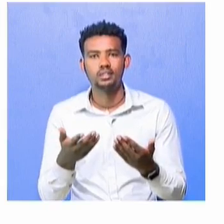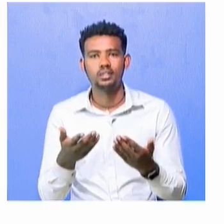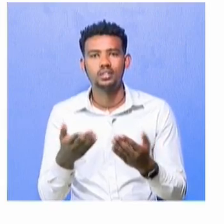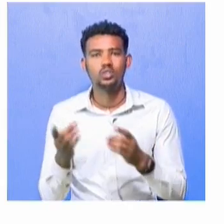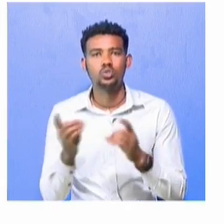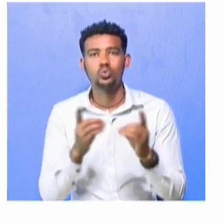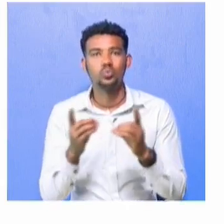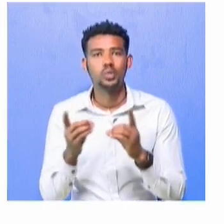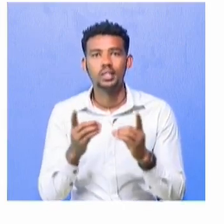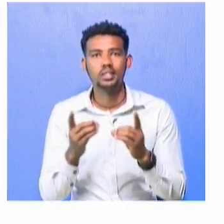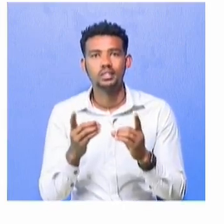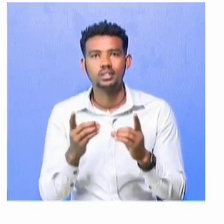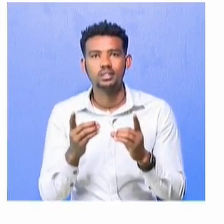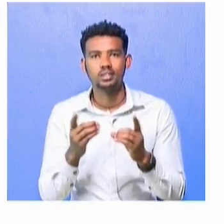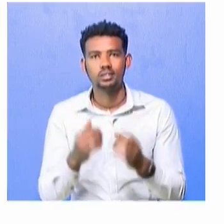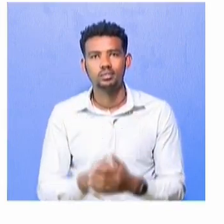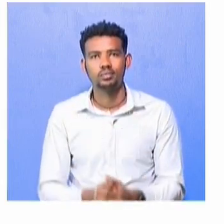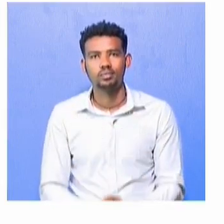doing